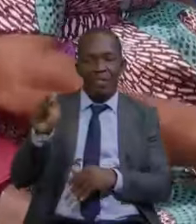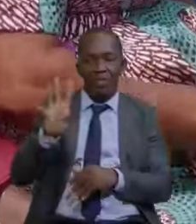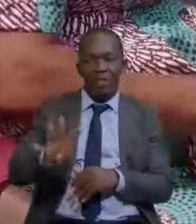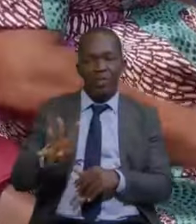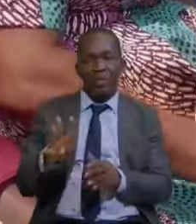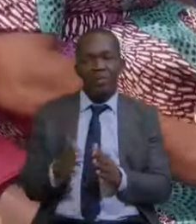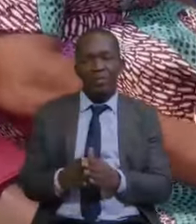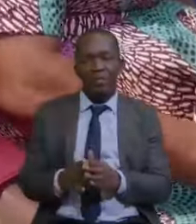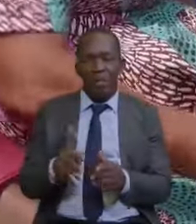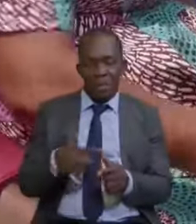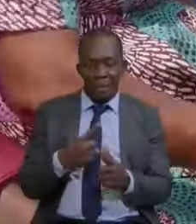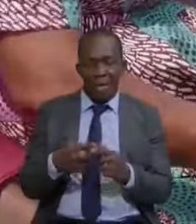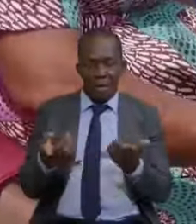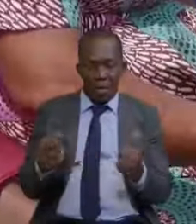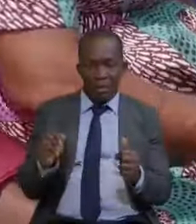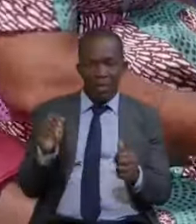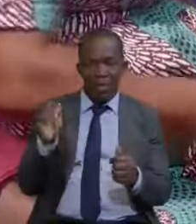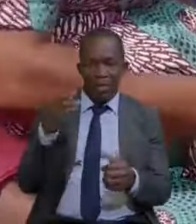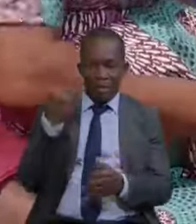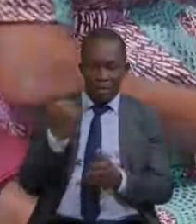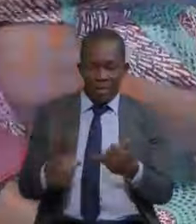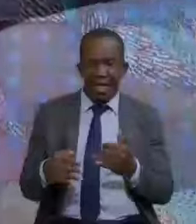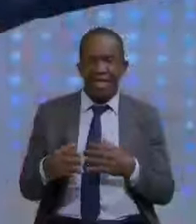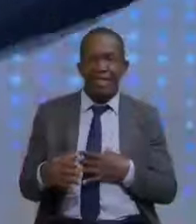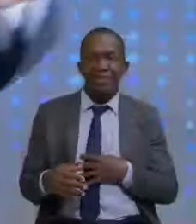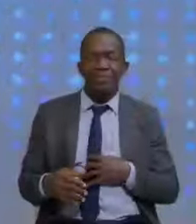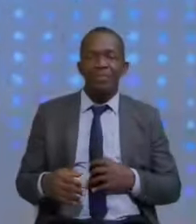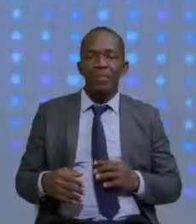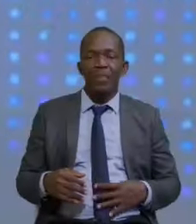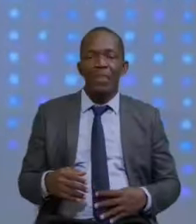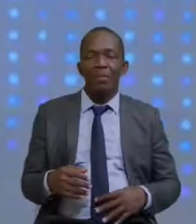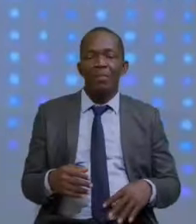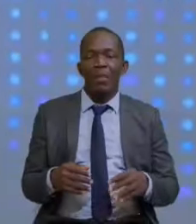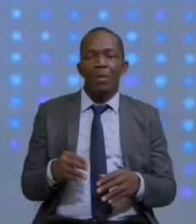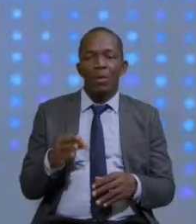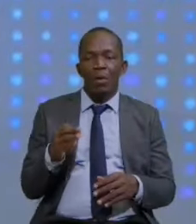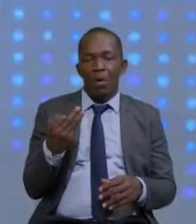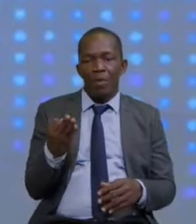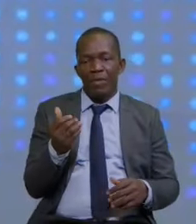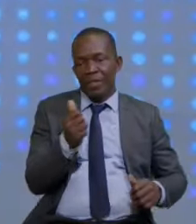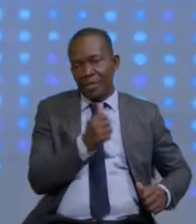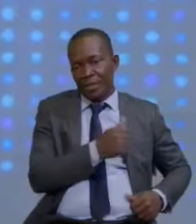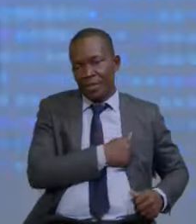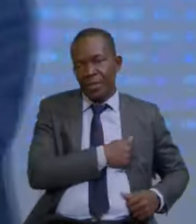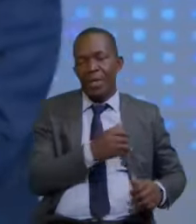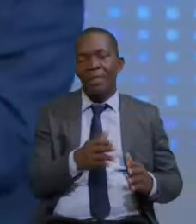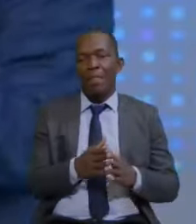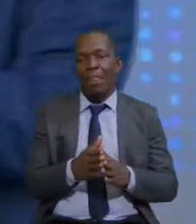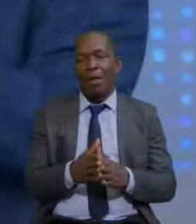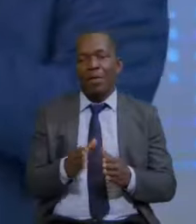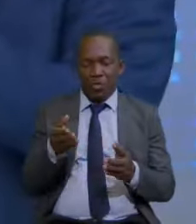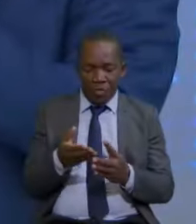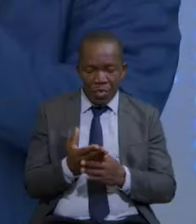that is, from that time of the centurion, all through the Acts of the Apostles, all through